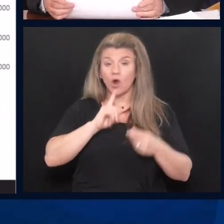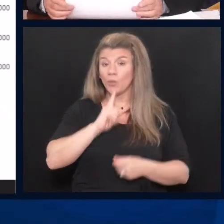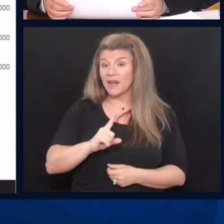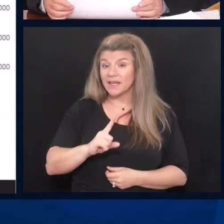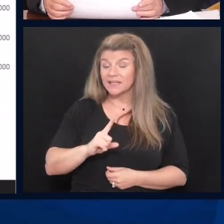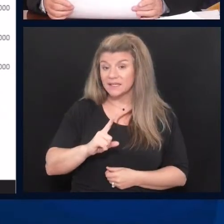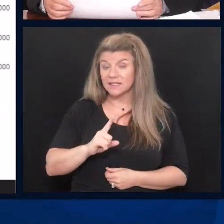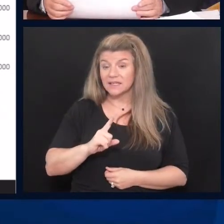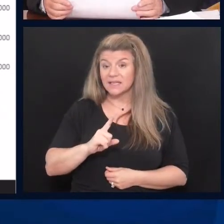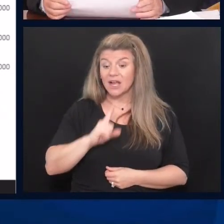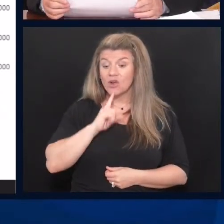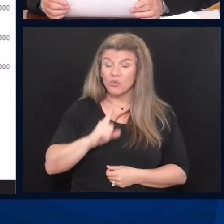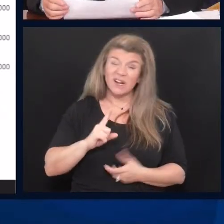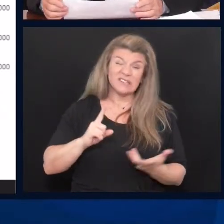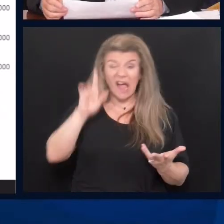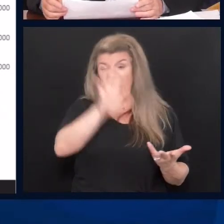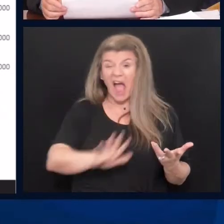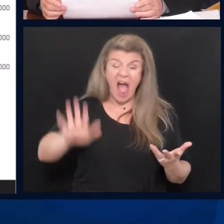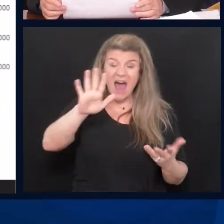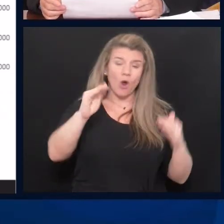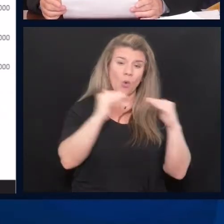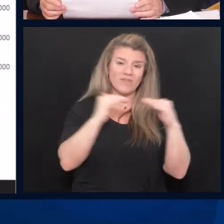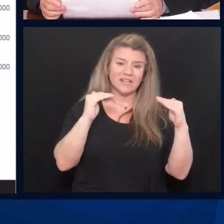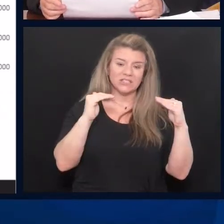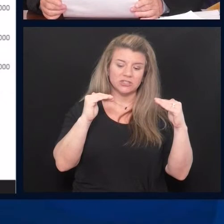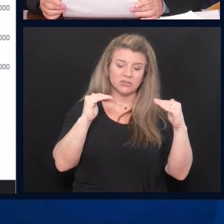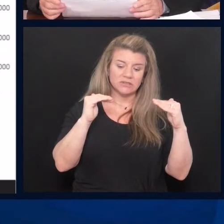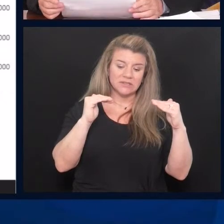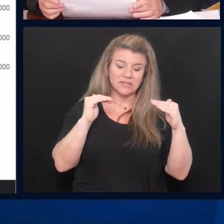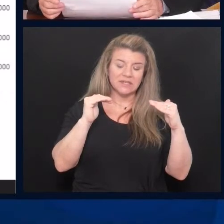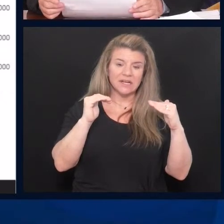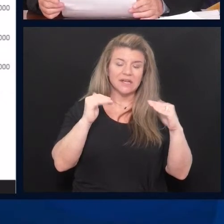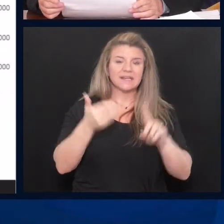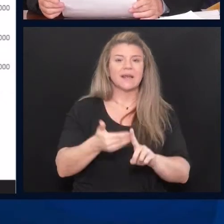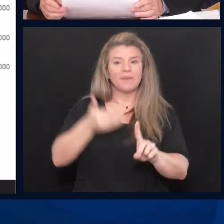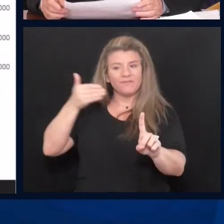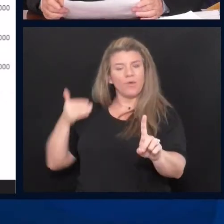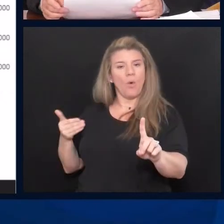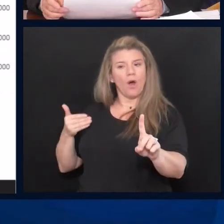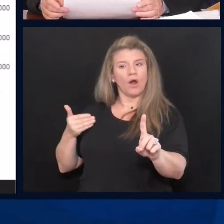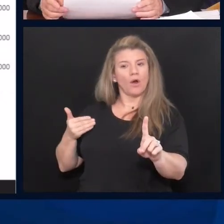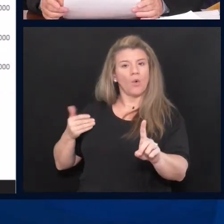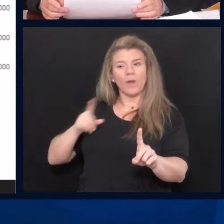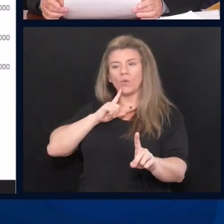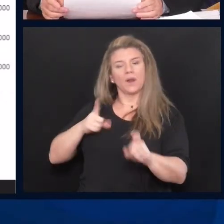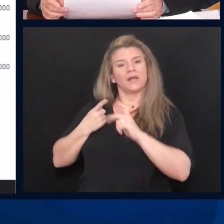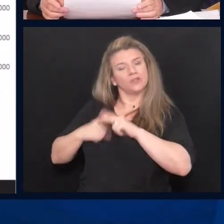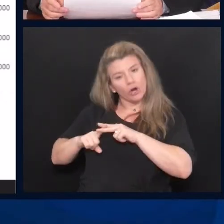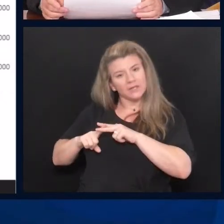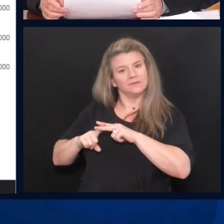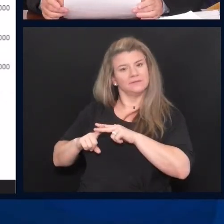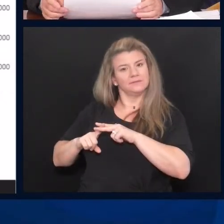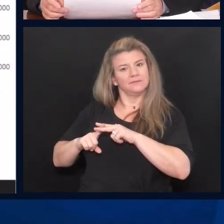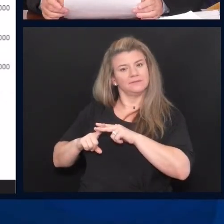at or equivalent to really before we even hardly got started.